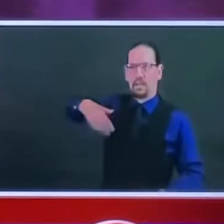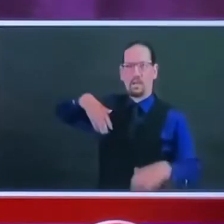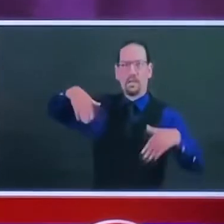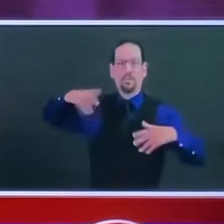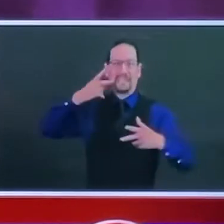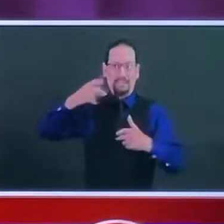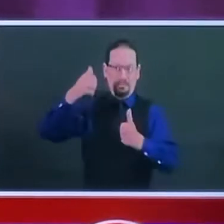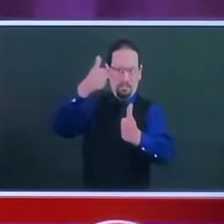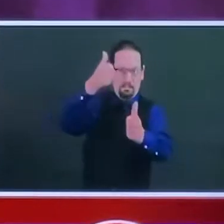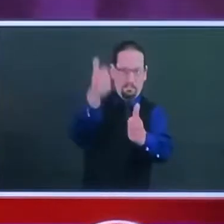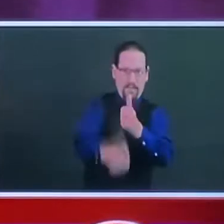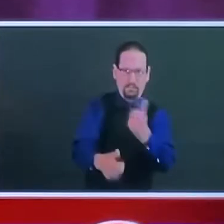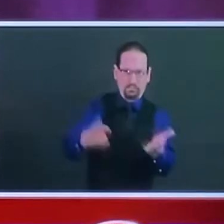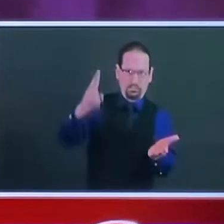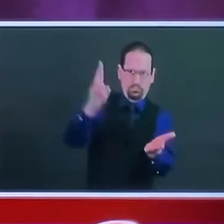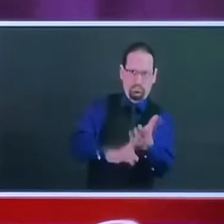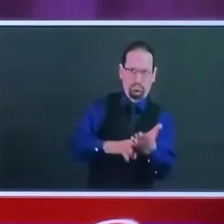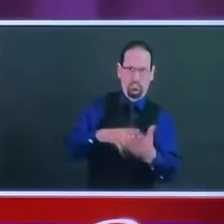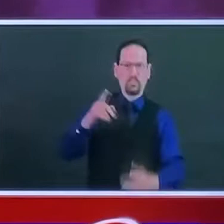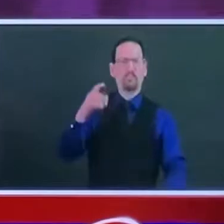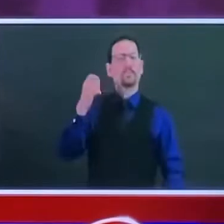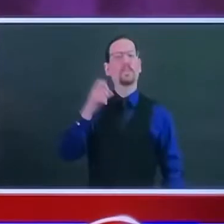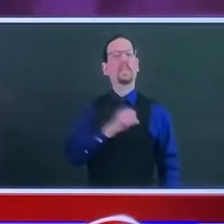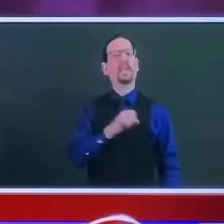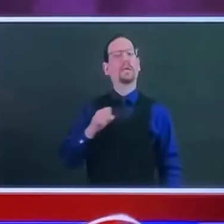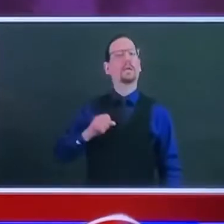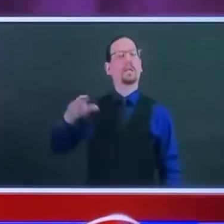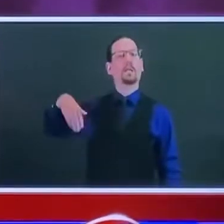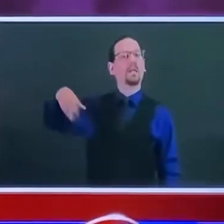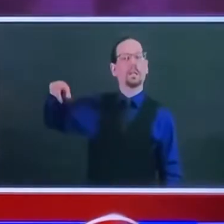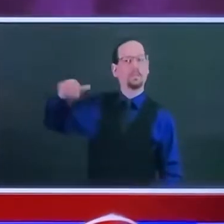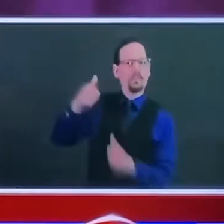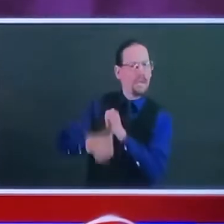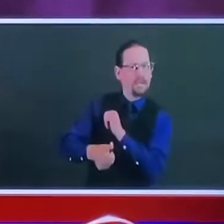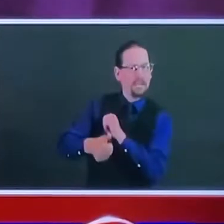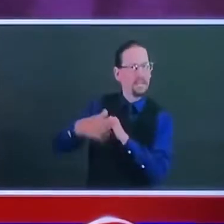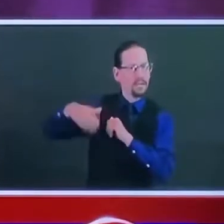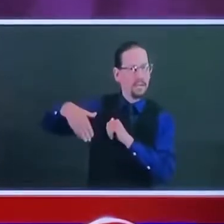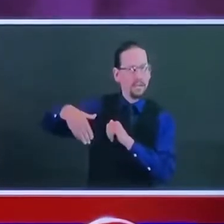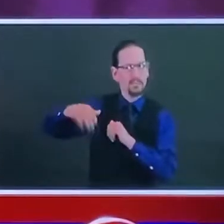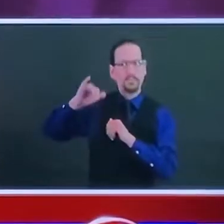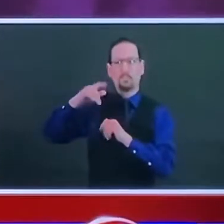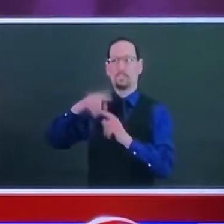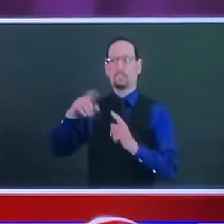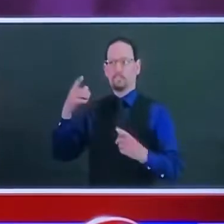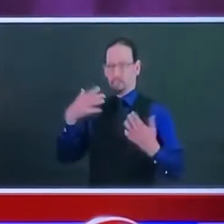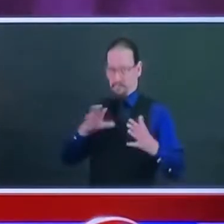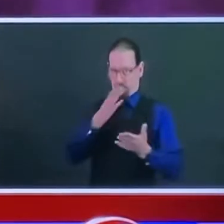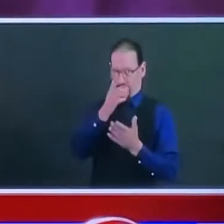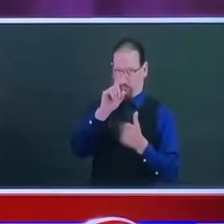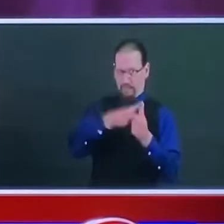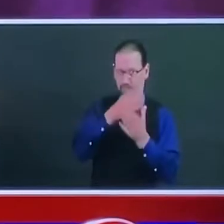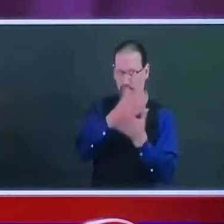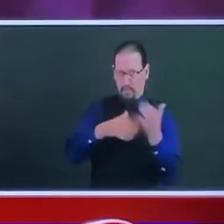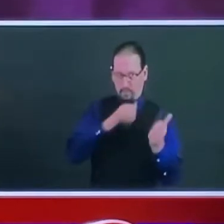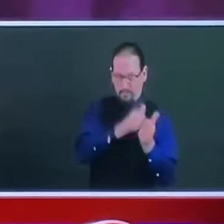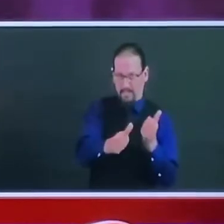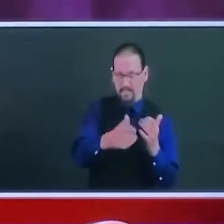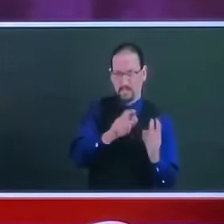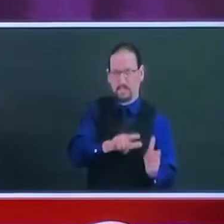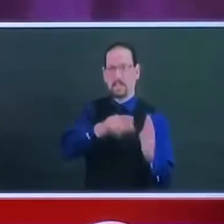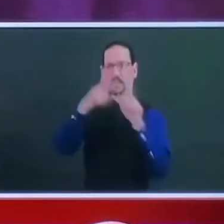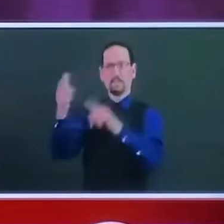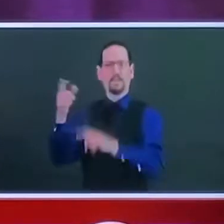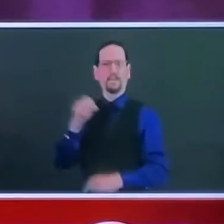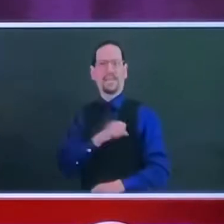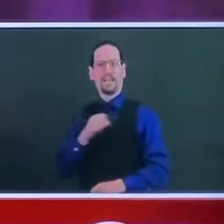So, in light of this uncertainty, I'm going to continue to meet the needs of the emergency, rental assistance.